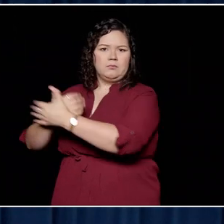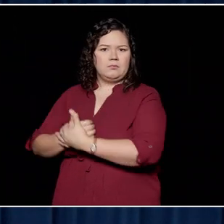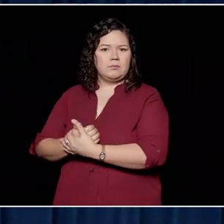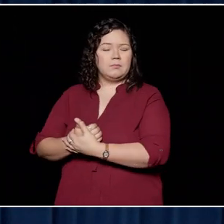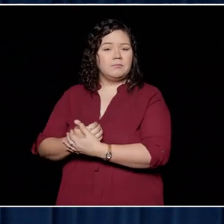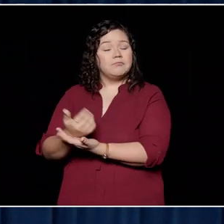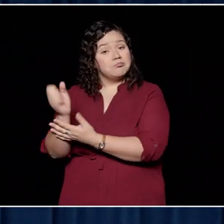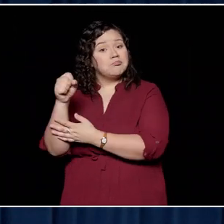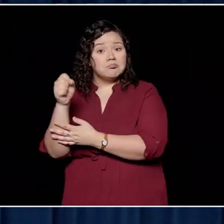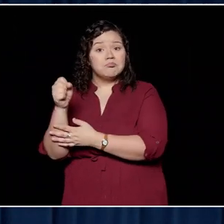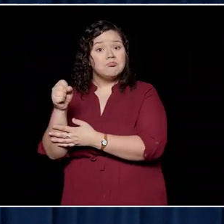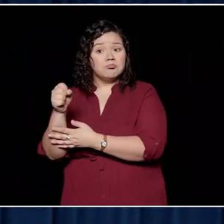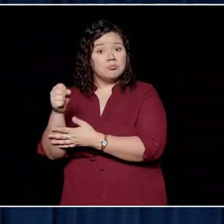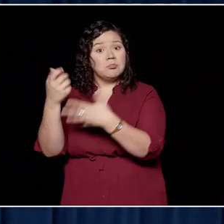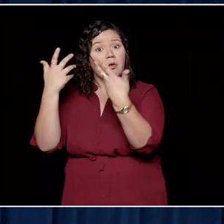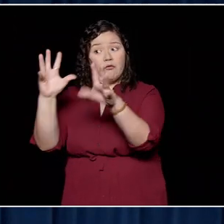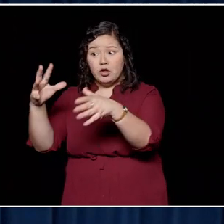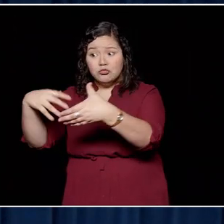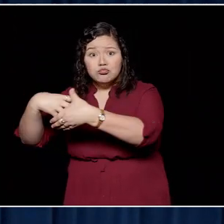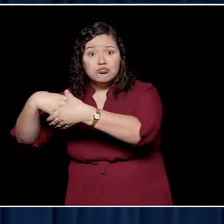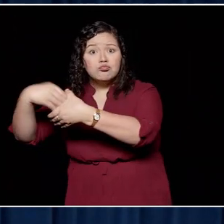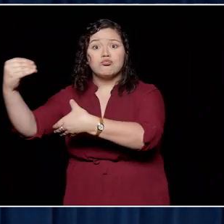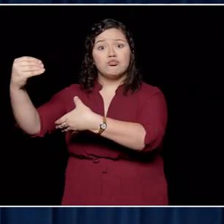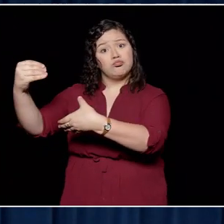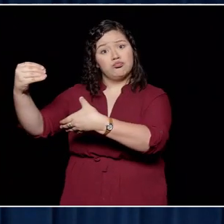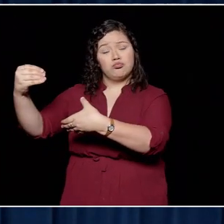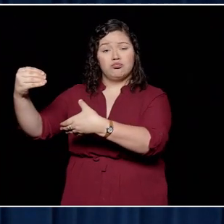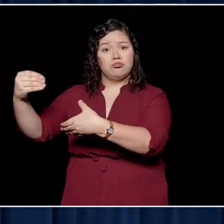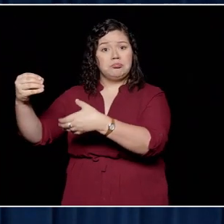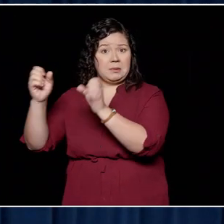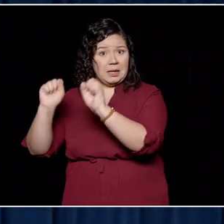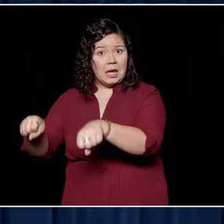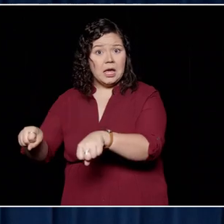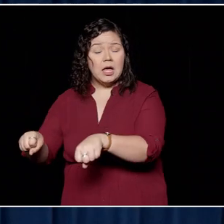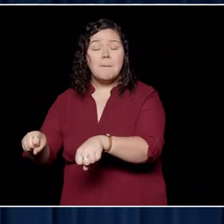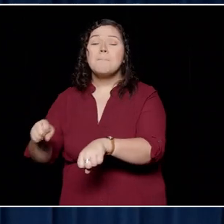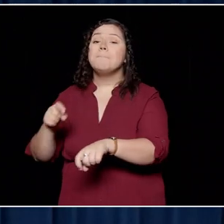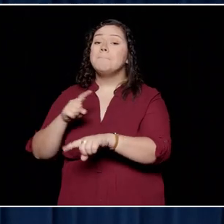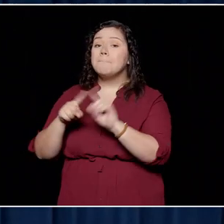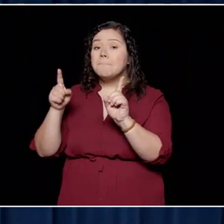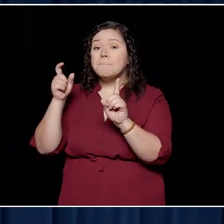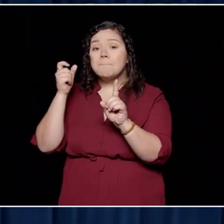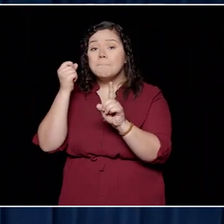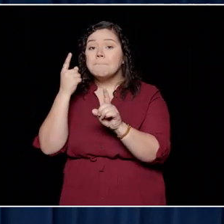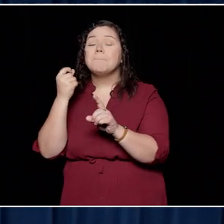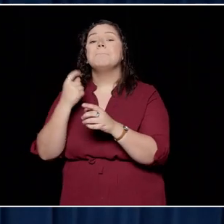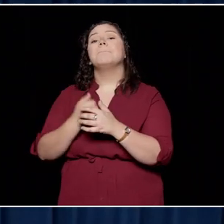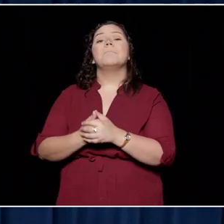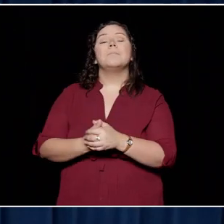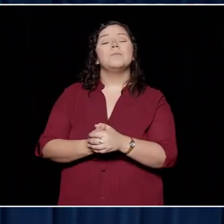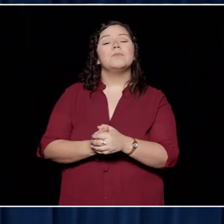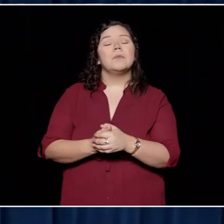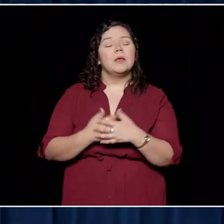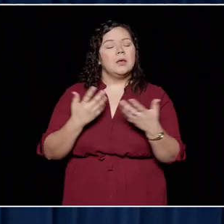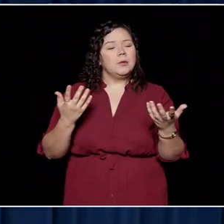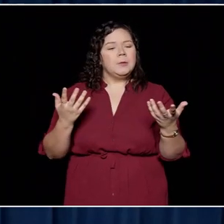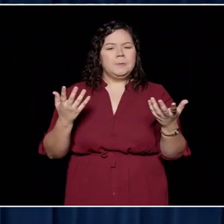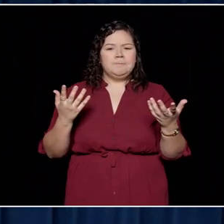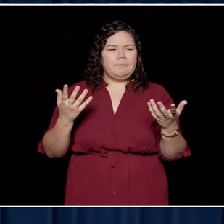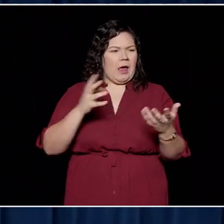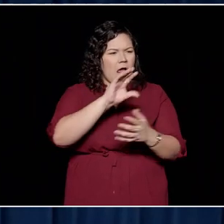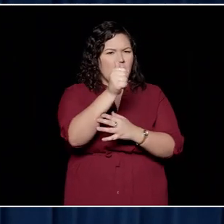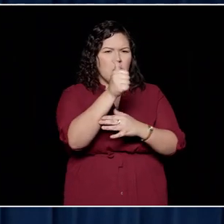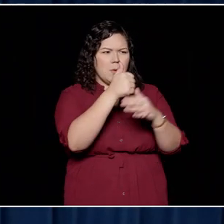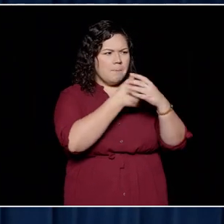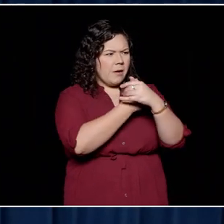And yes, the butterfly was able to get out of that cocoon easily. But unlike